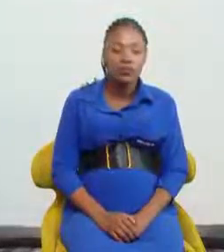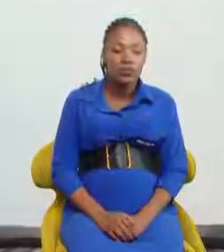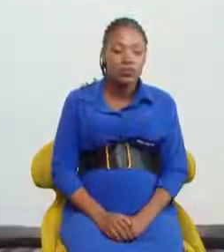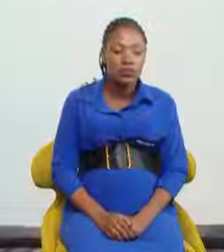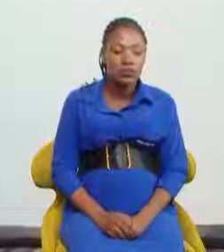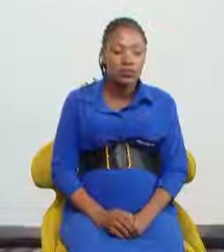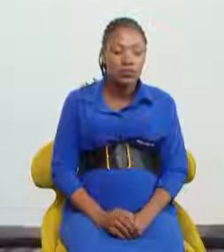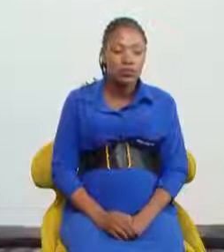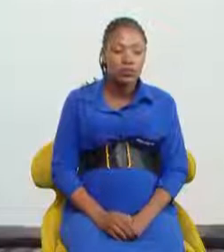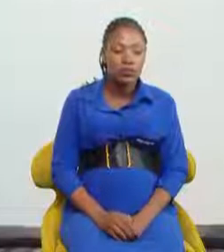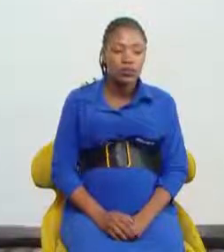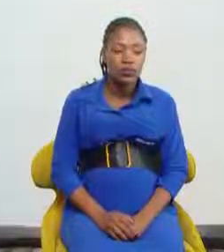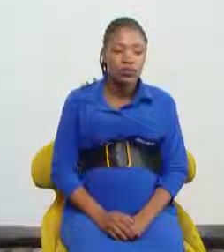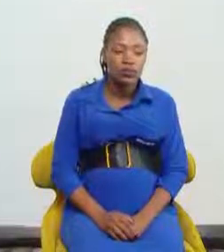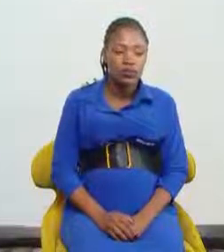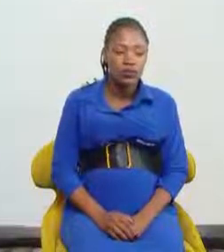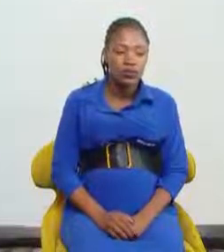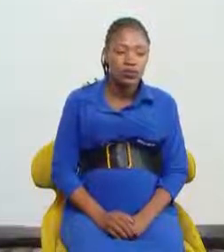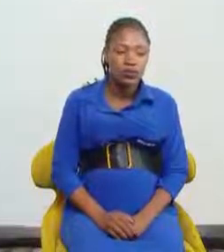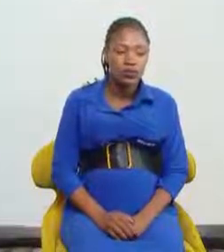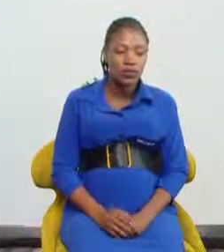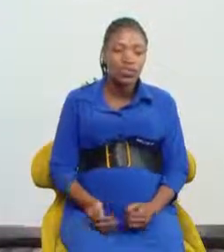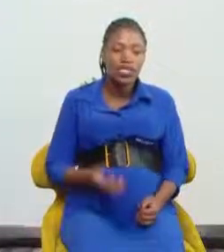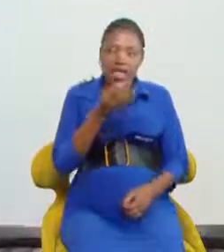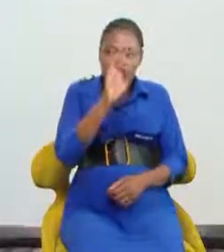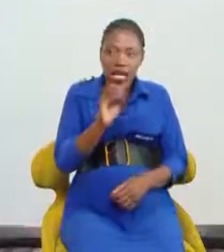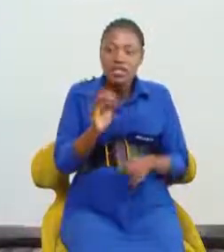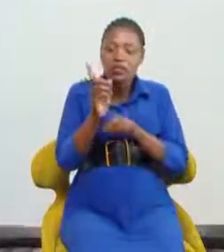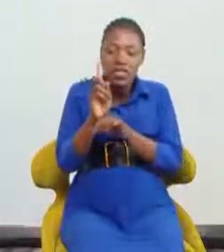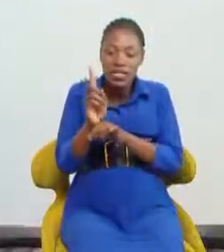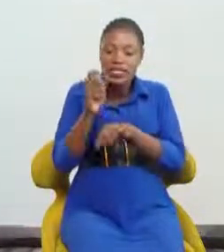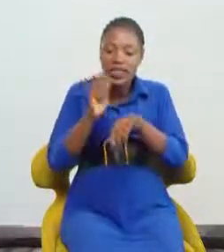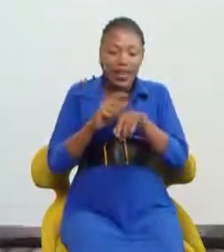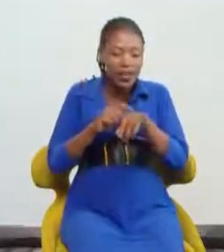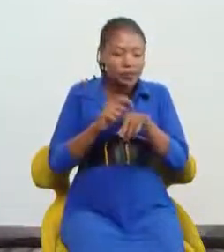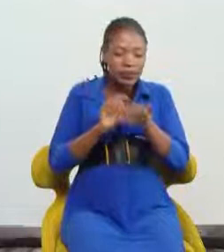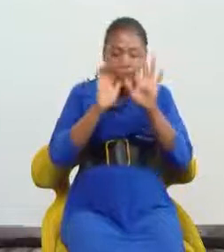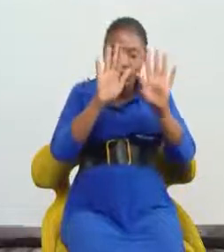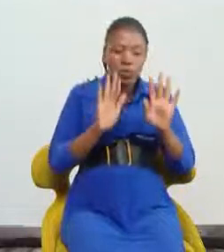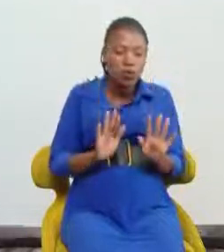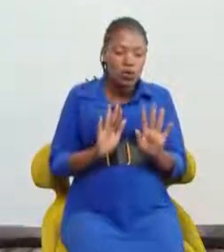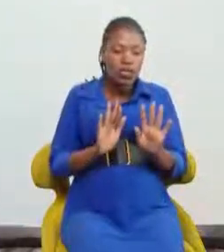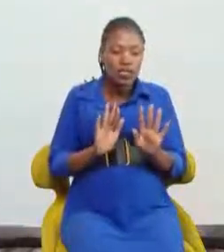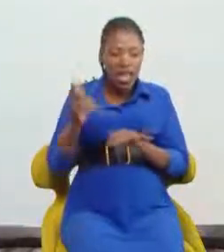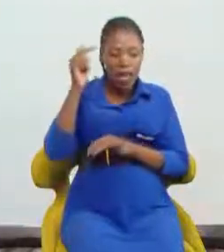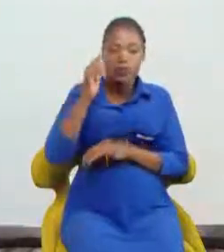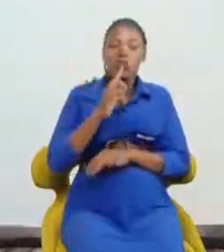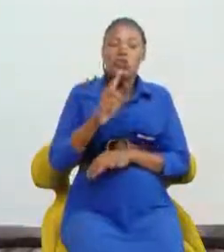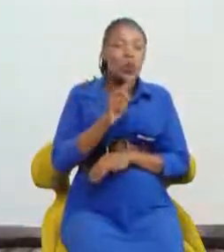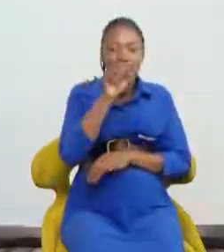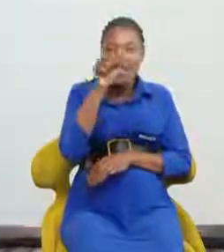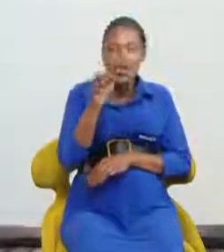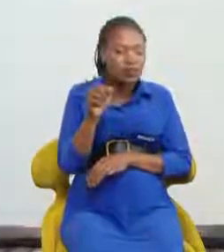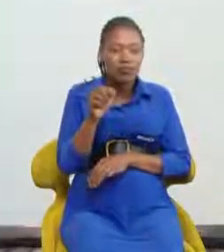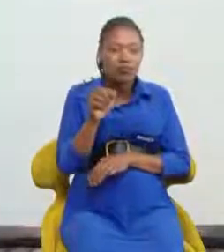it's 30 minutes. He insisted that we have to keep it 30 minutes. I'm sure this is a provocative topic by